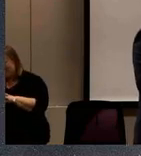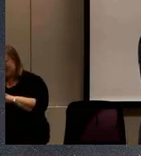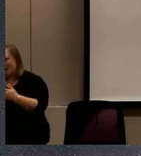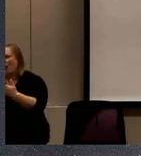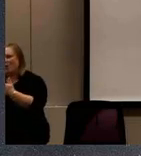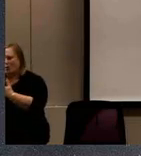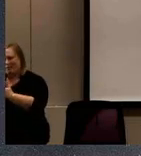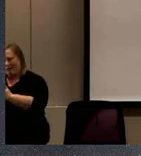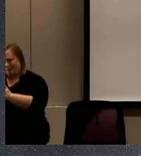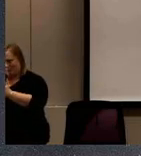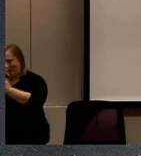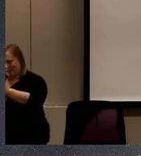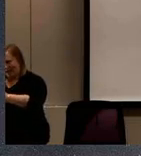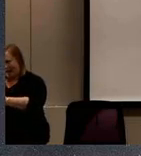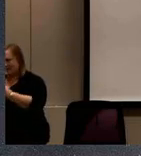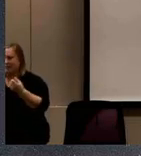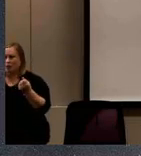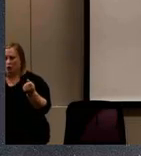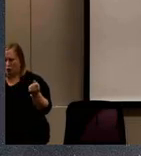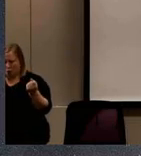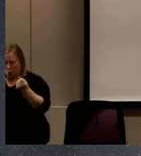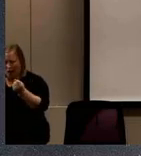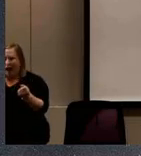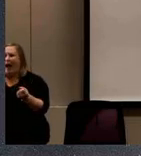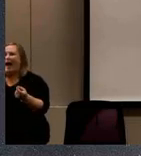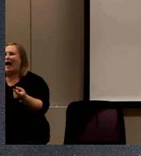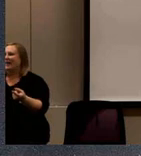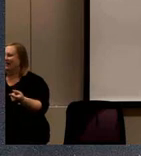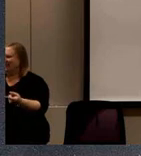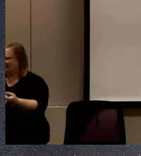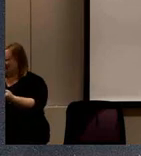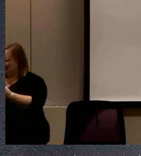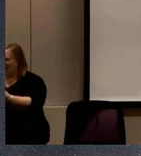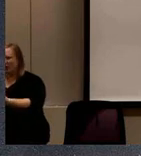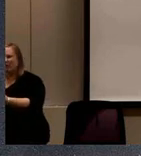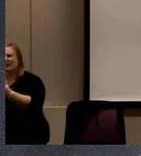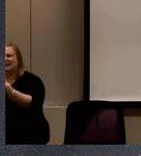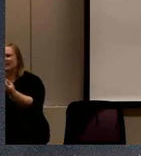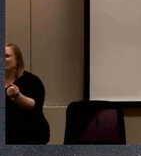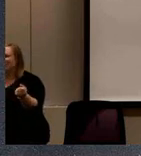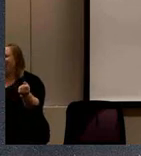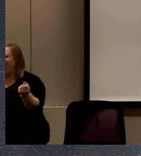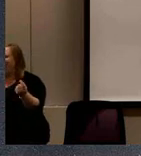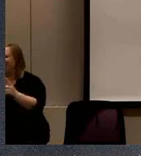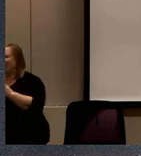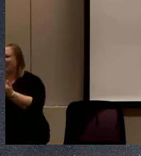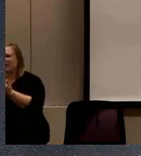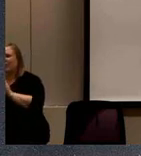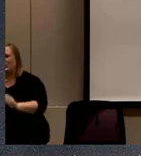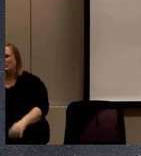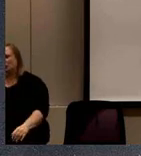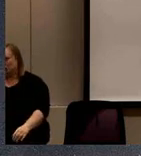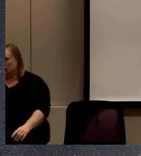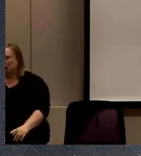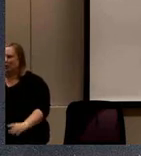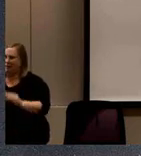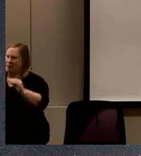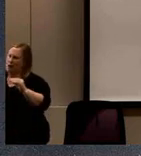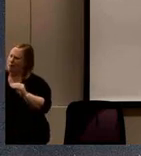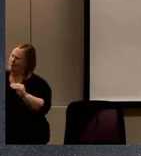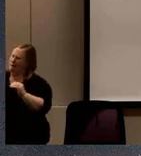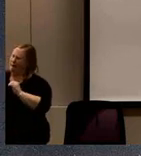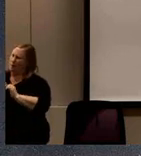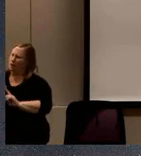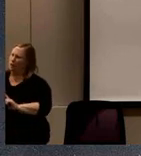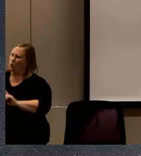through that process of driving to not being able to drive as they aged. And it really taught me just how